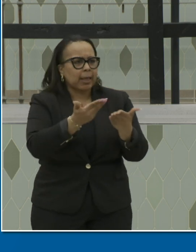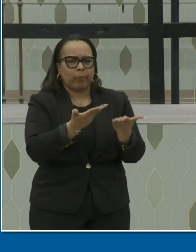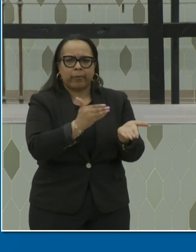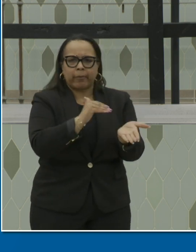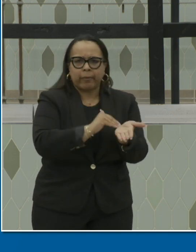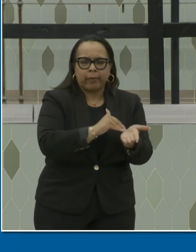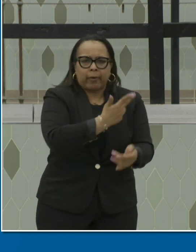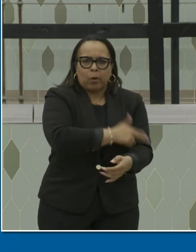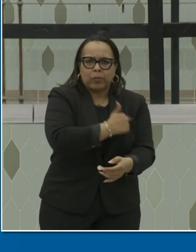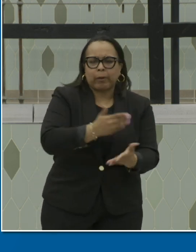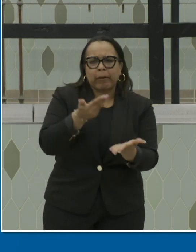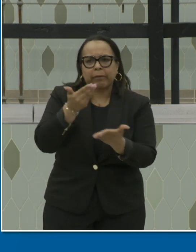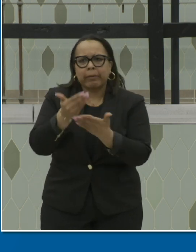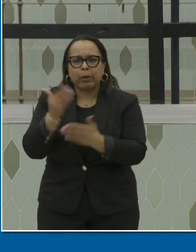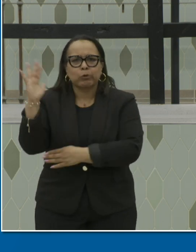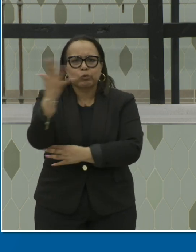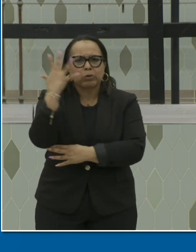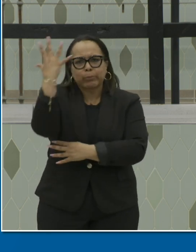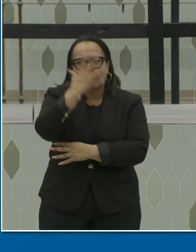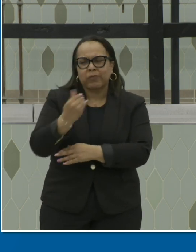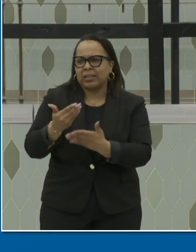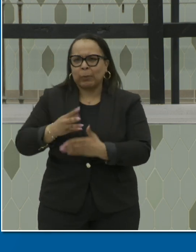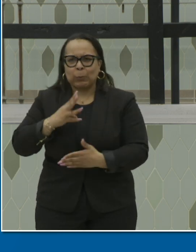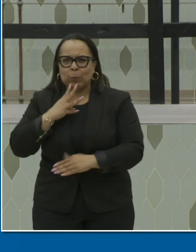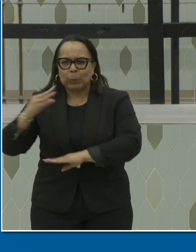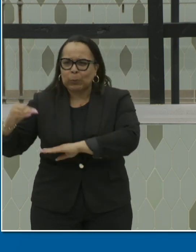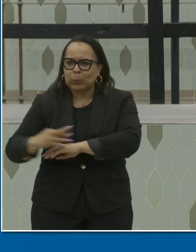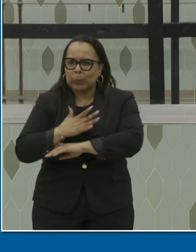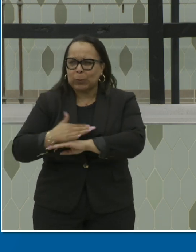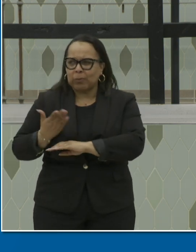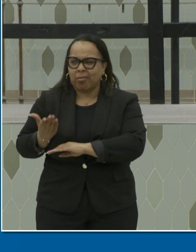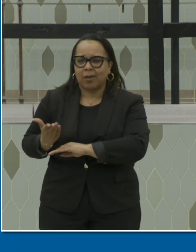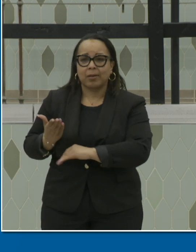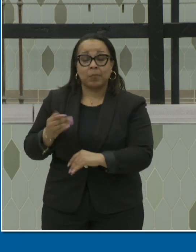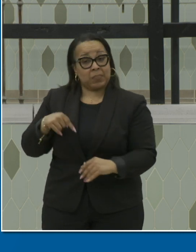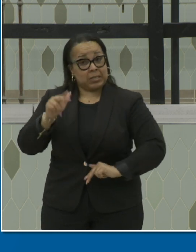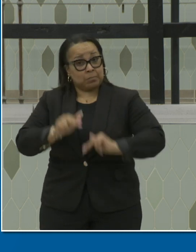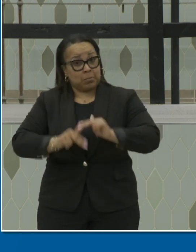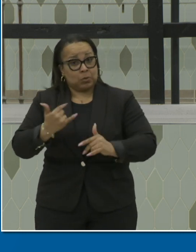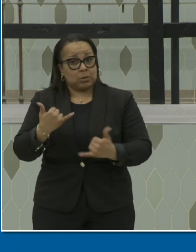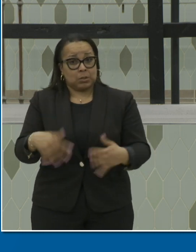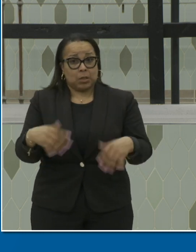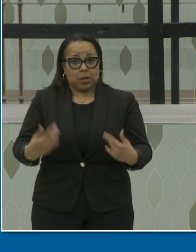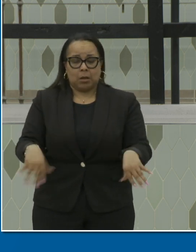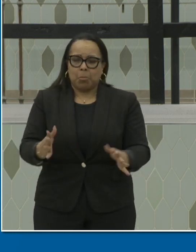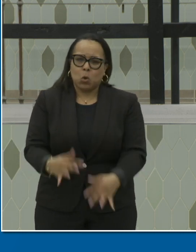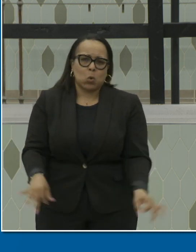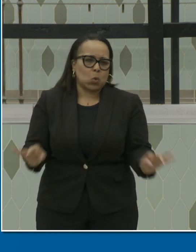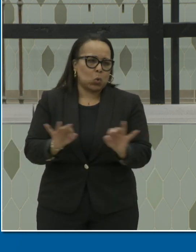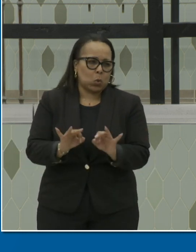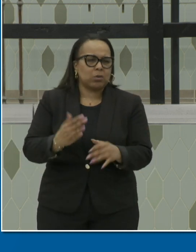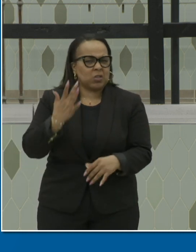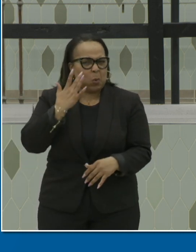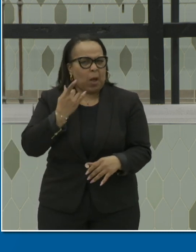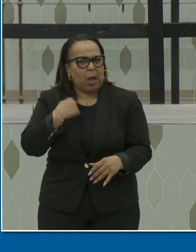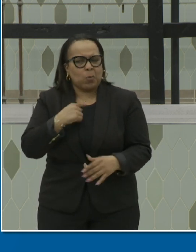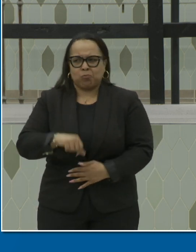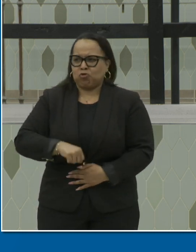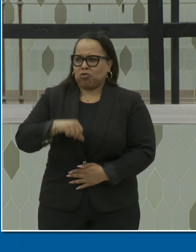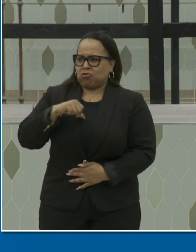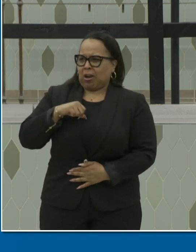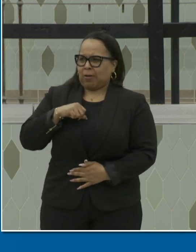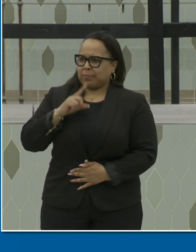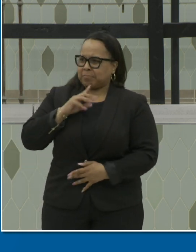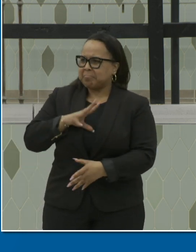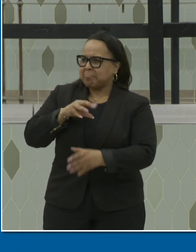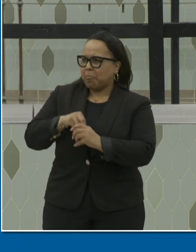healthcare, near green space, near the lake. So this building has been so, so important, and it's why we're so proud to be